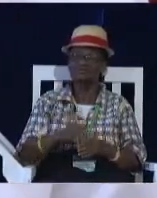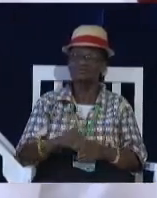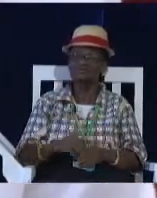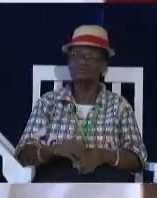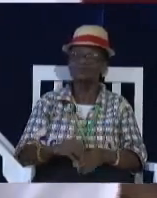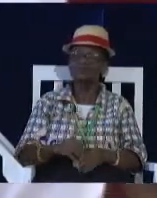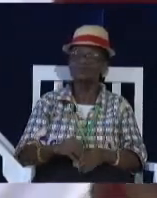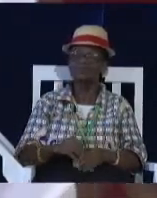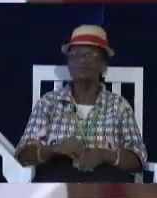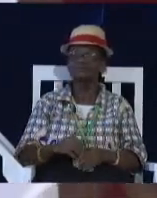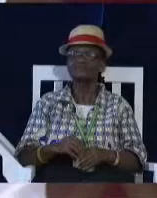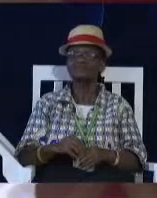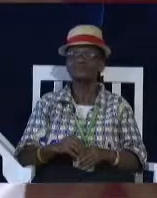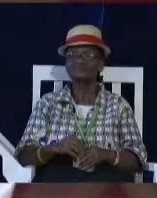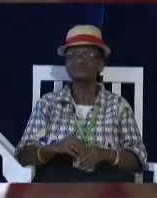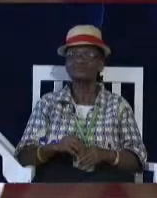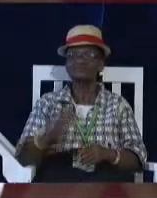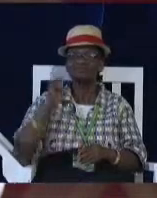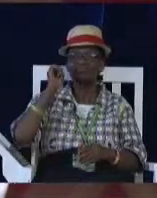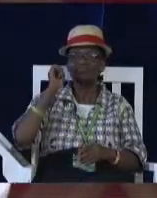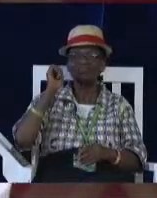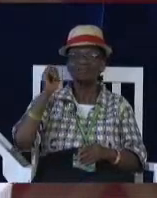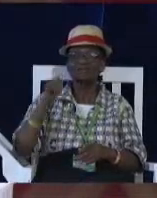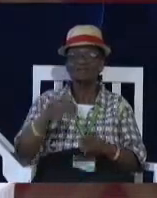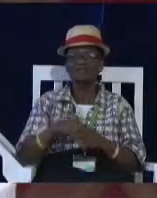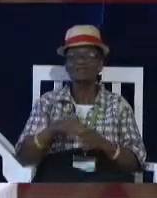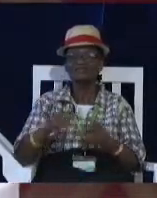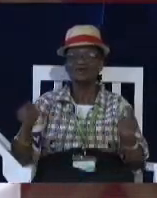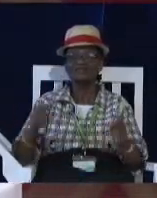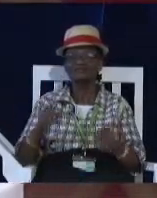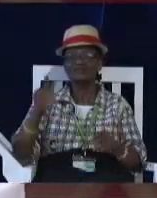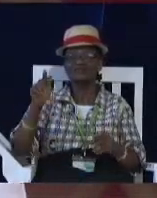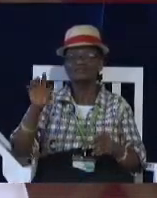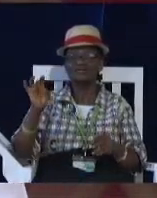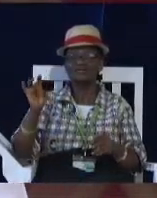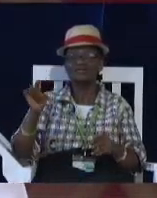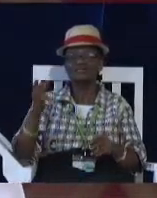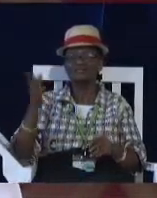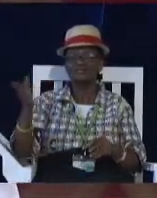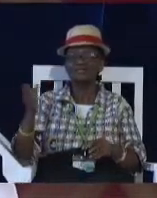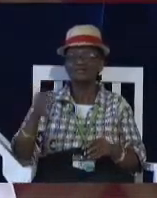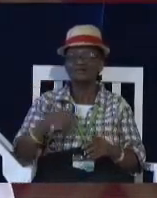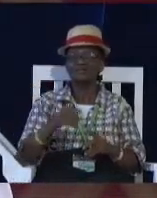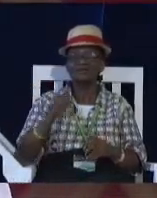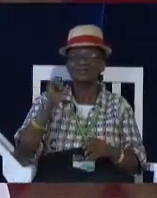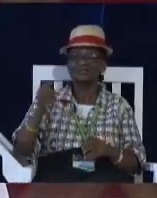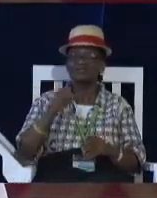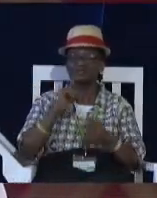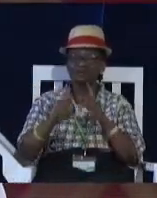want. But in verse 28 there, when he was talking about gifts,